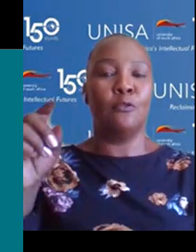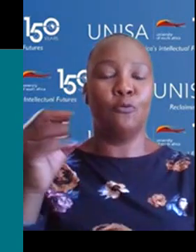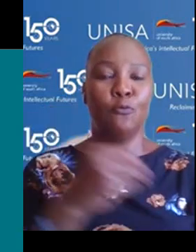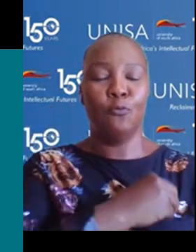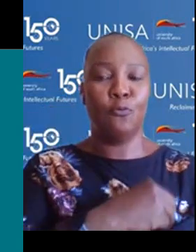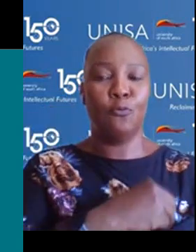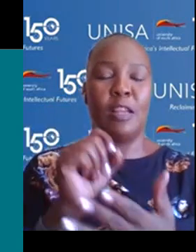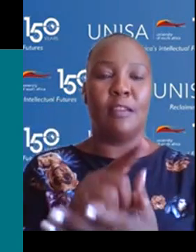Thanks, everyone.